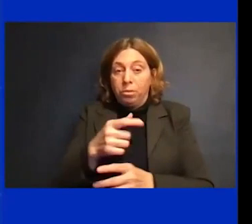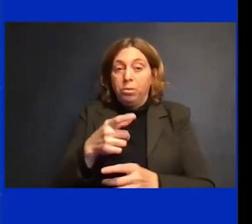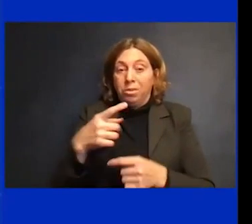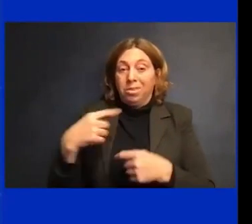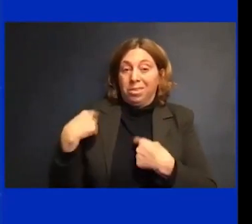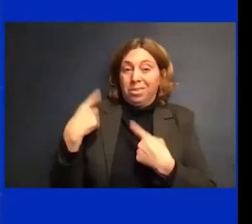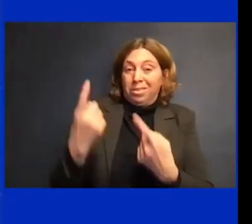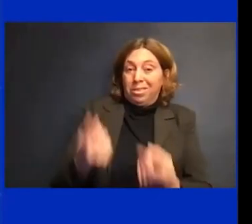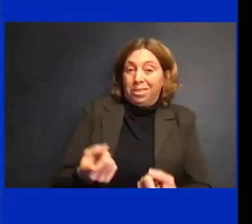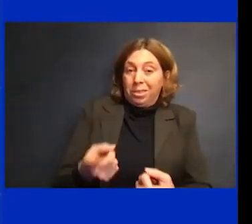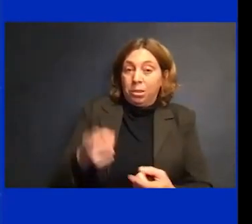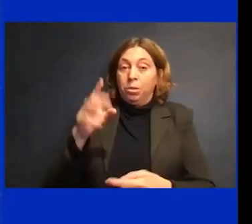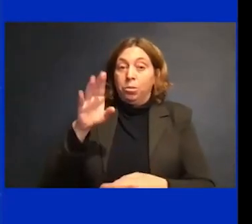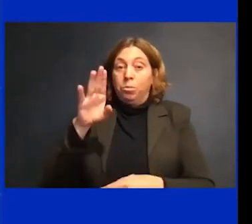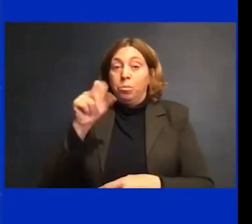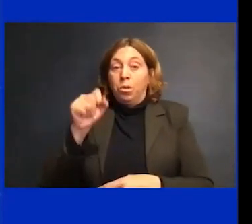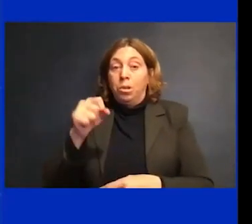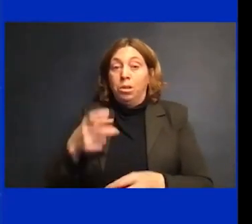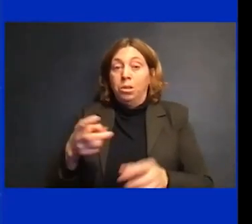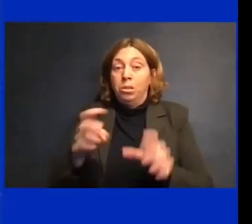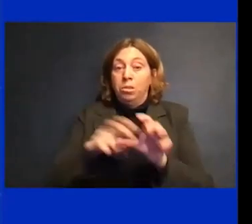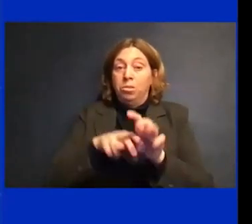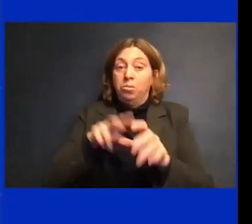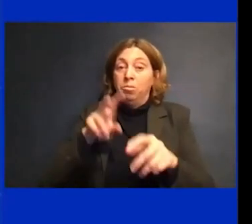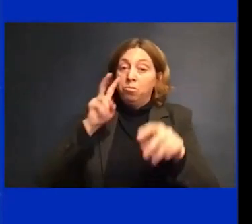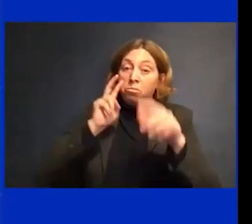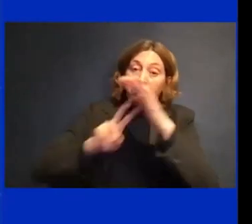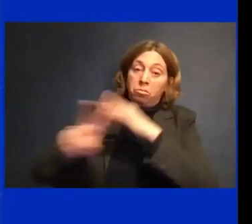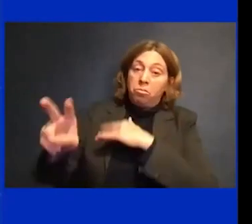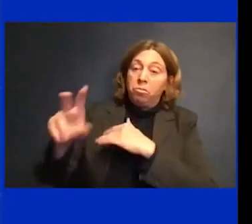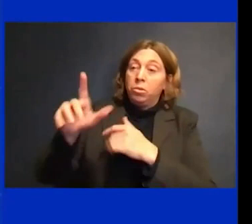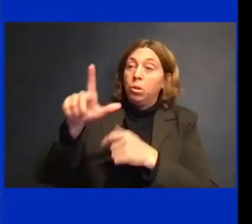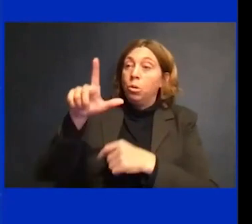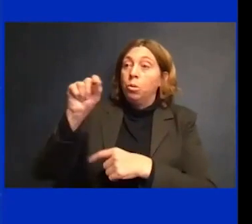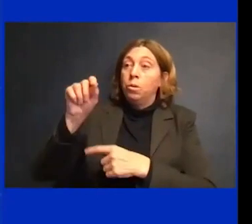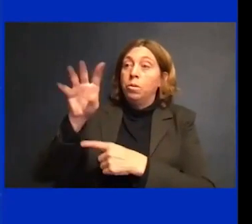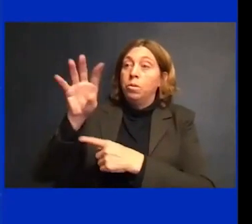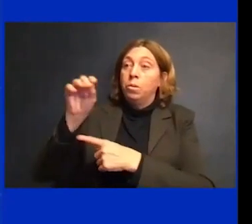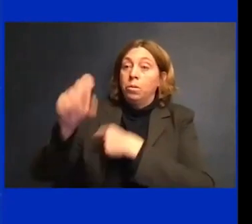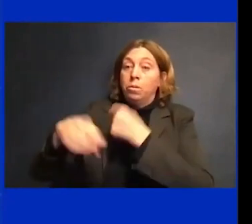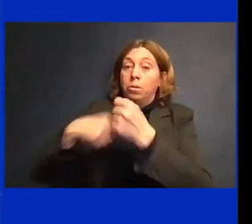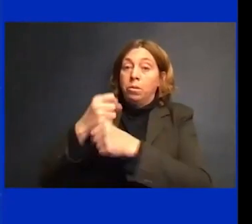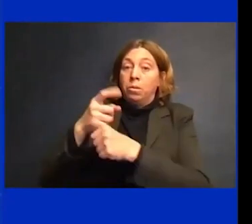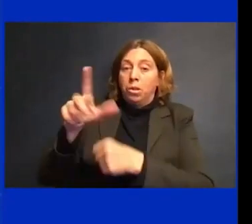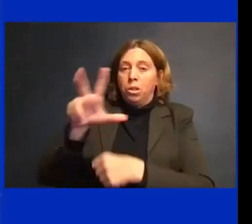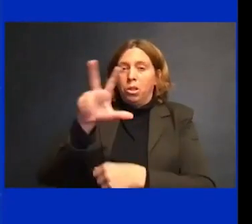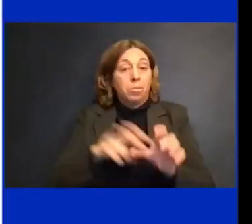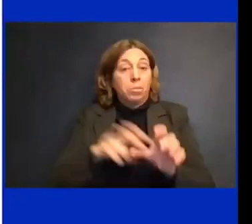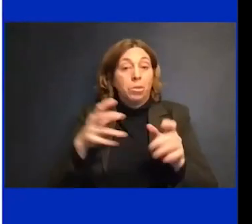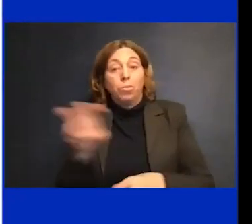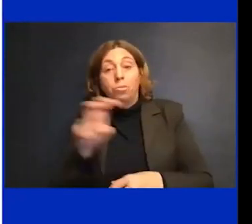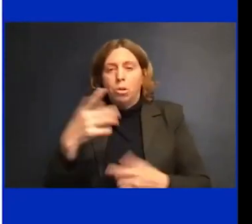is projected to increase to 30% by 2040. Existing bus and passenger travel demand